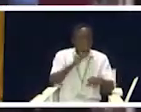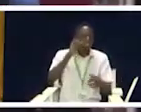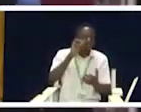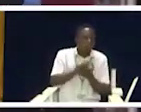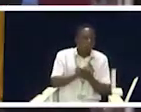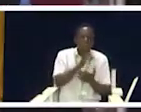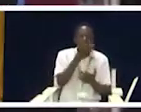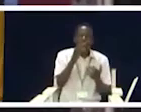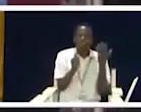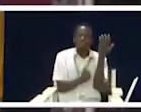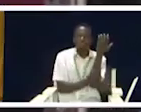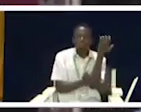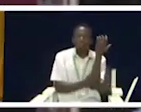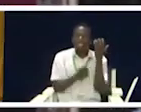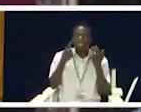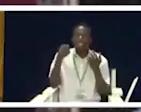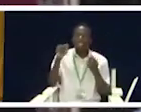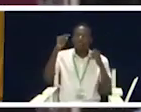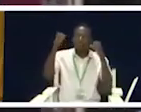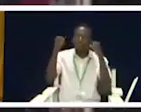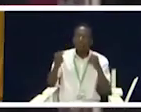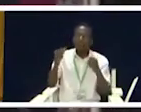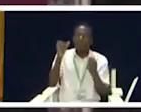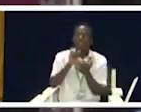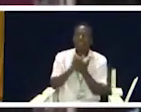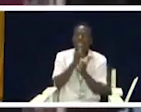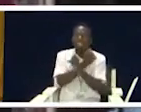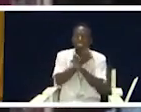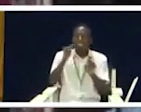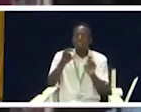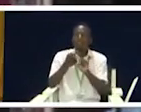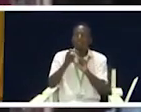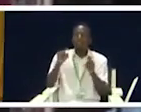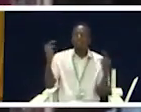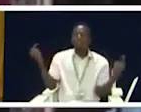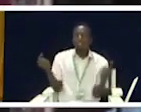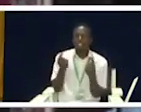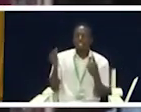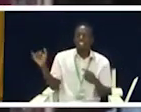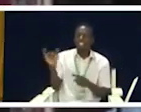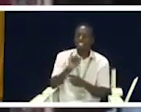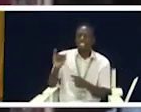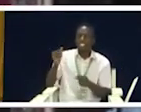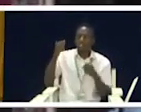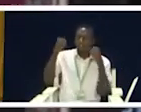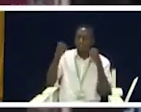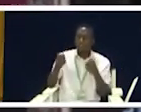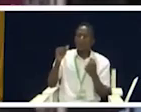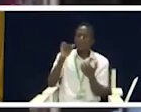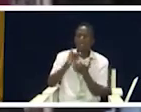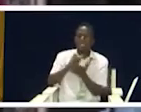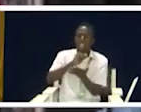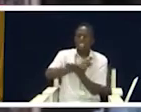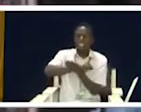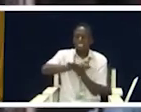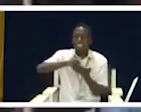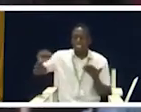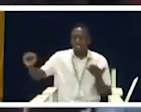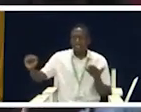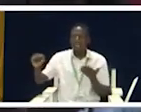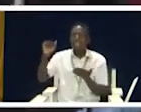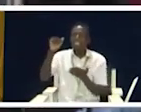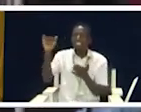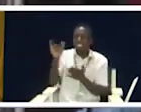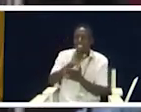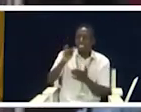The power that saves from sin is the same power that sanctifies. The power that saves from sin is the same power that keeps